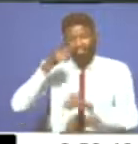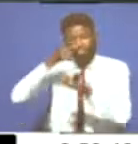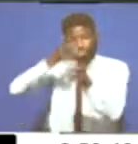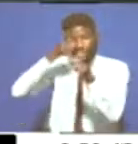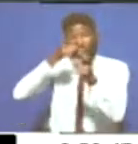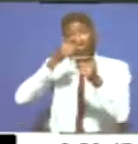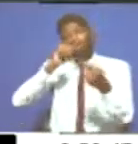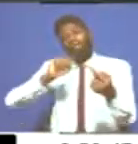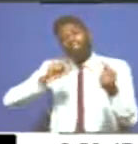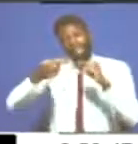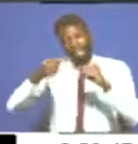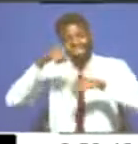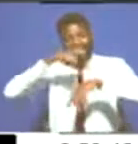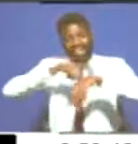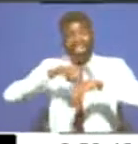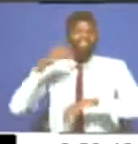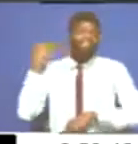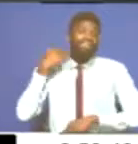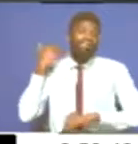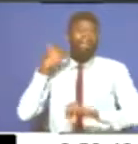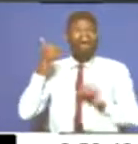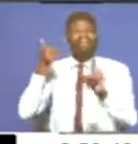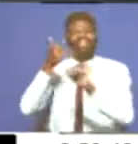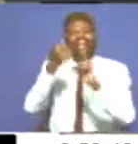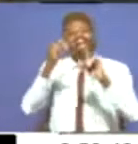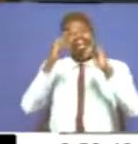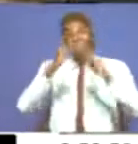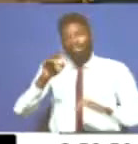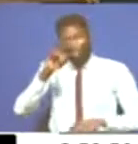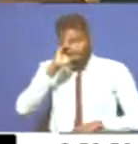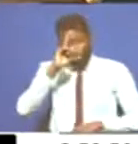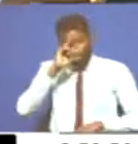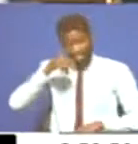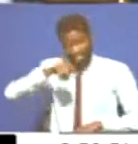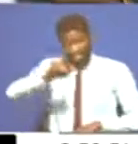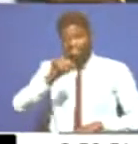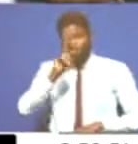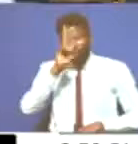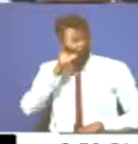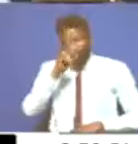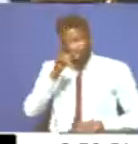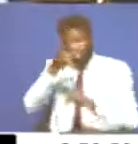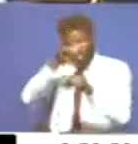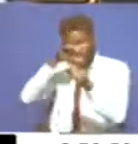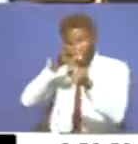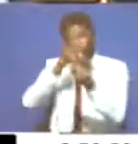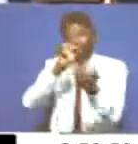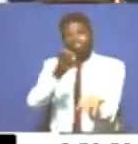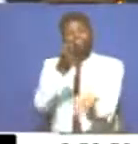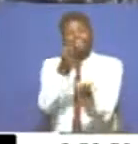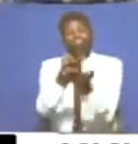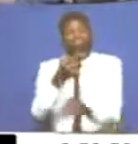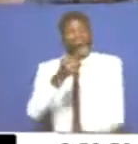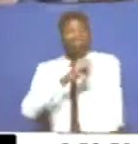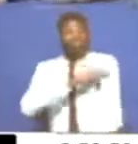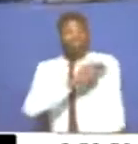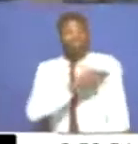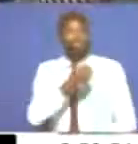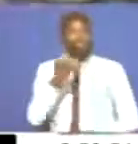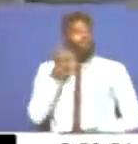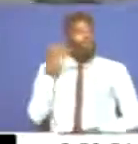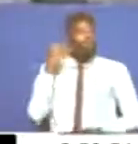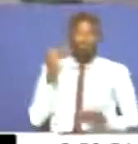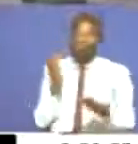The injured police officer is receiving treatment at a hospital in Nakuru. Ben Chumbe has that report.